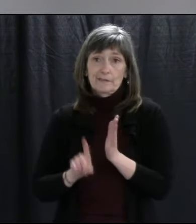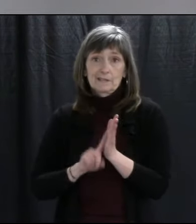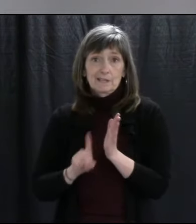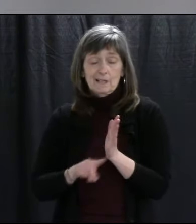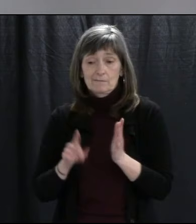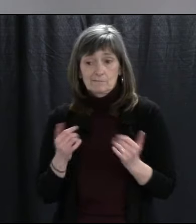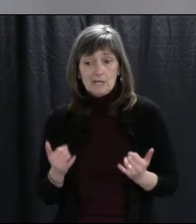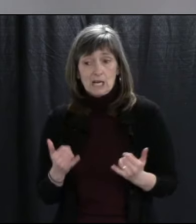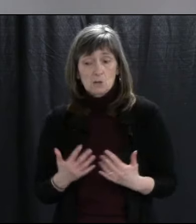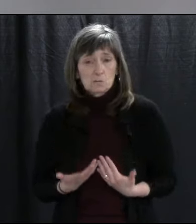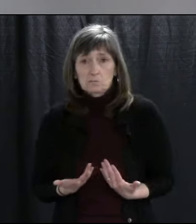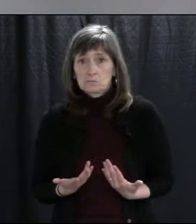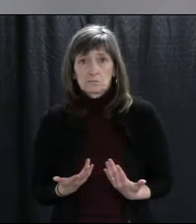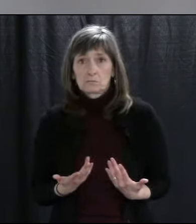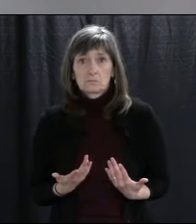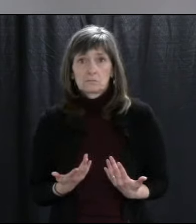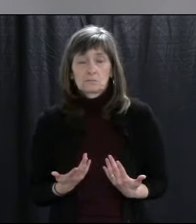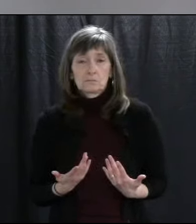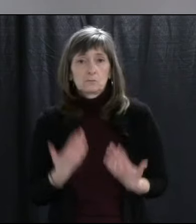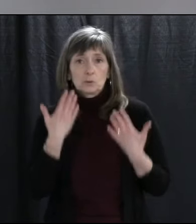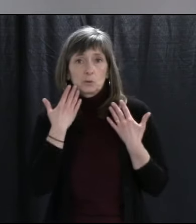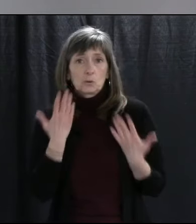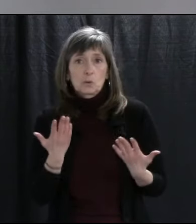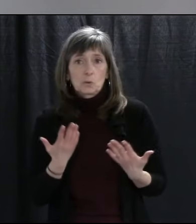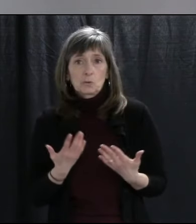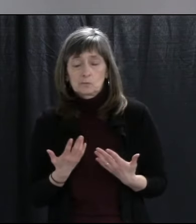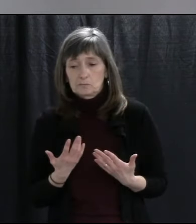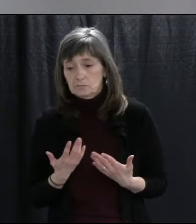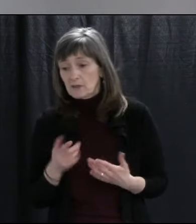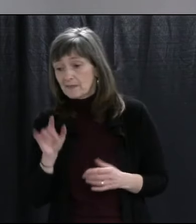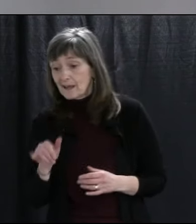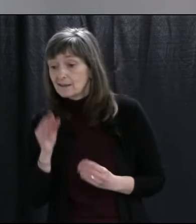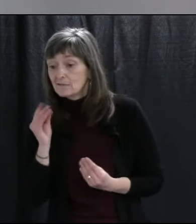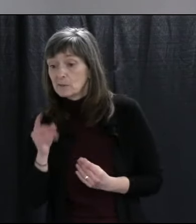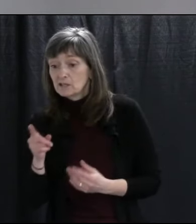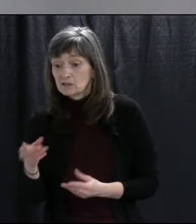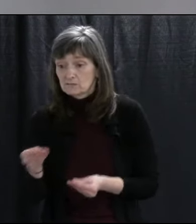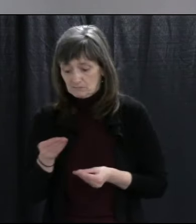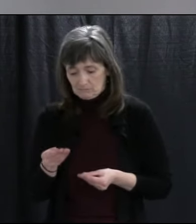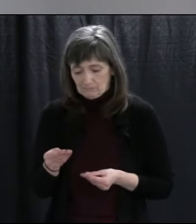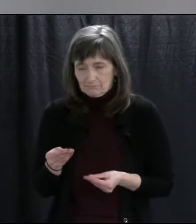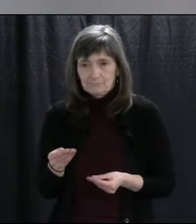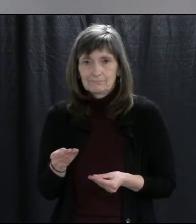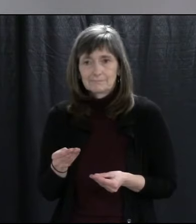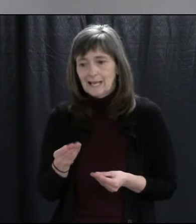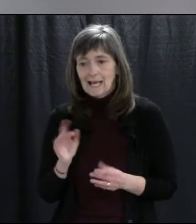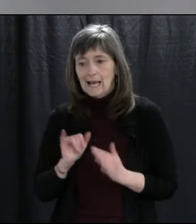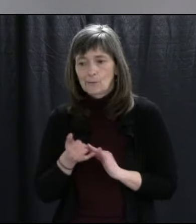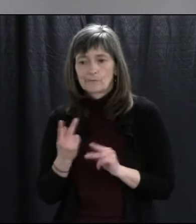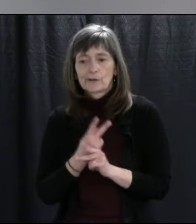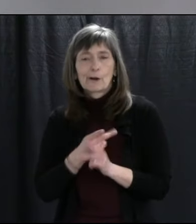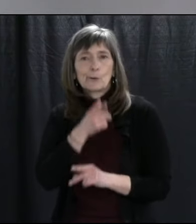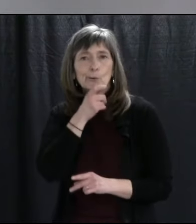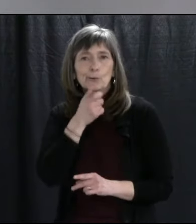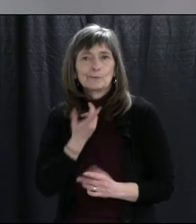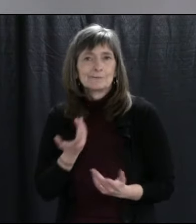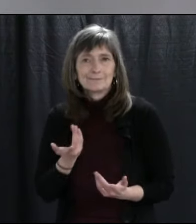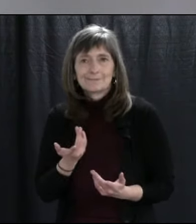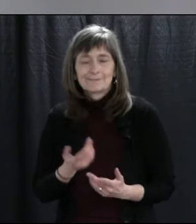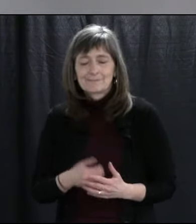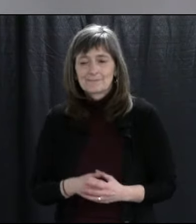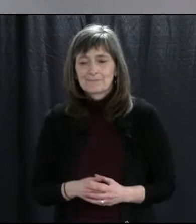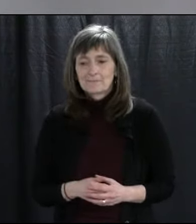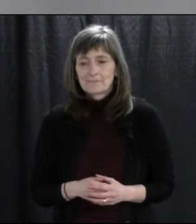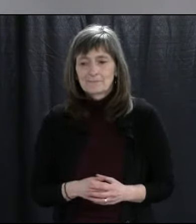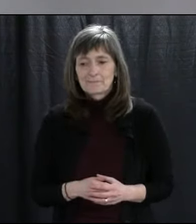them. But it is somewhat difficult to pin down on the information that's currently reliably out there. From the point of view